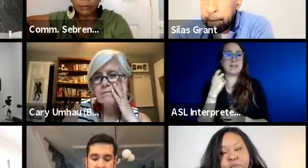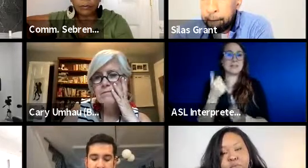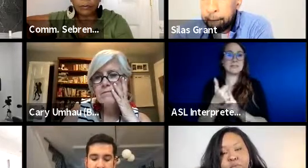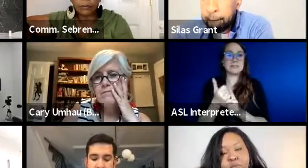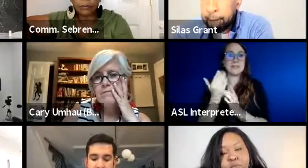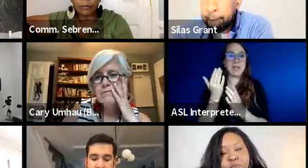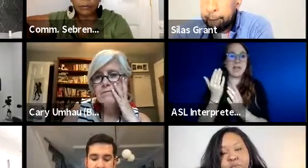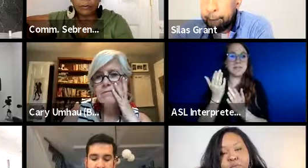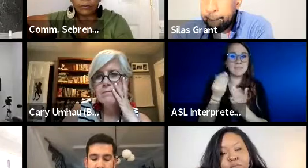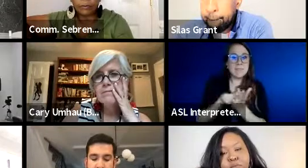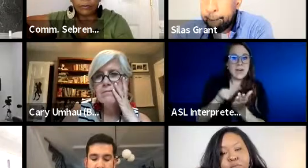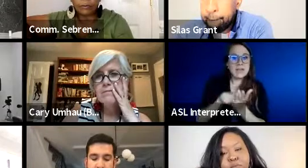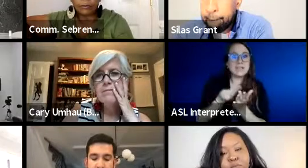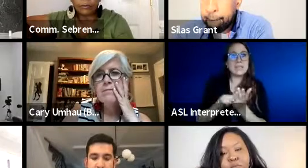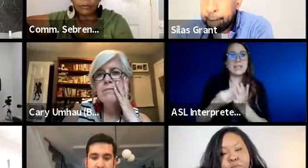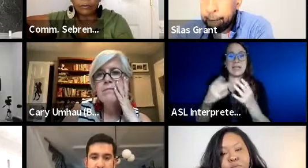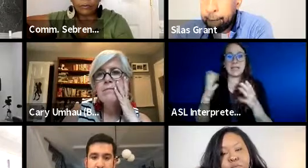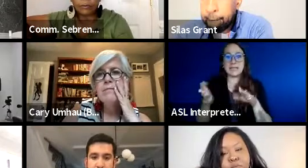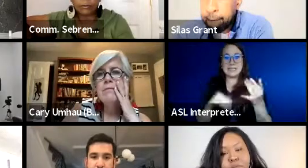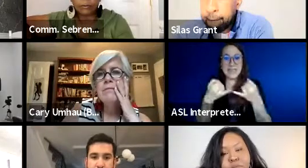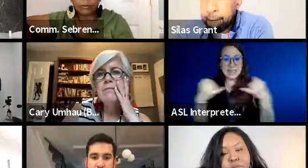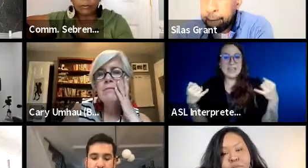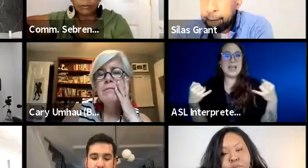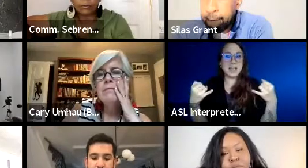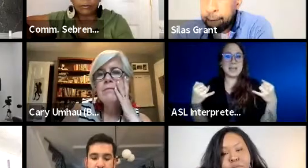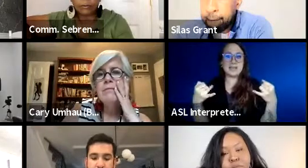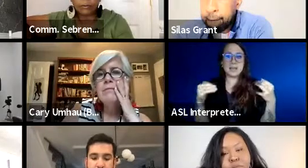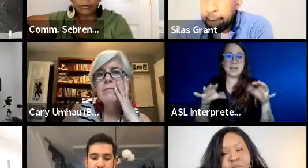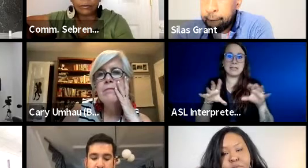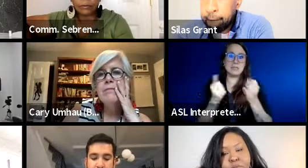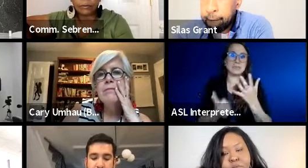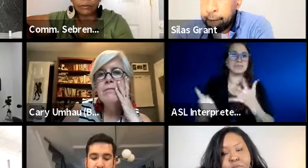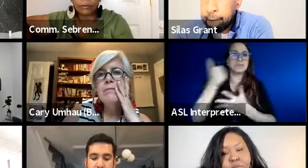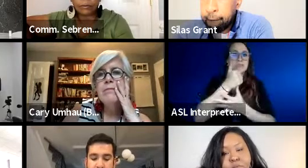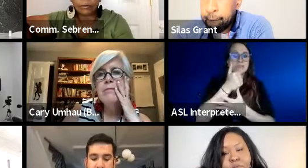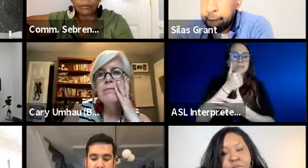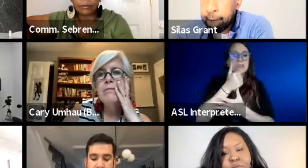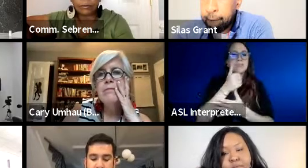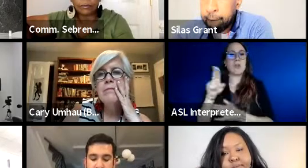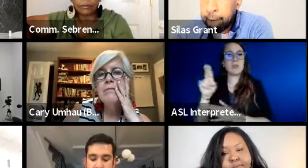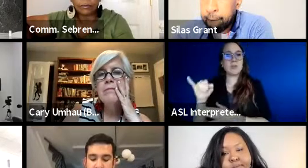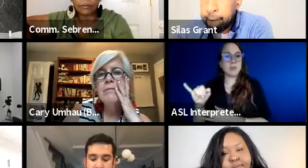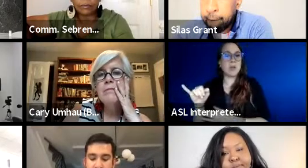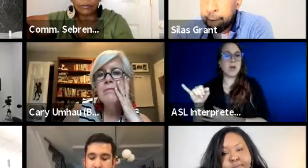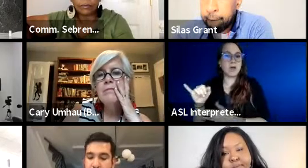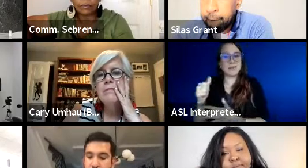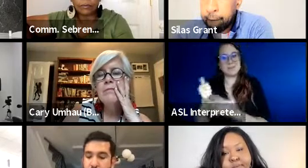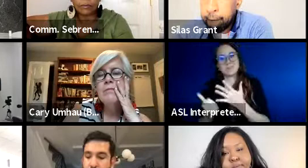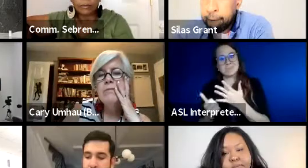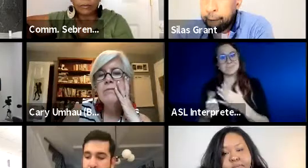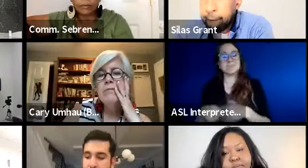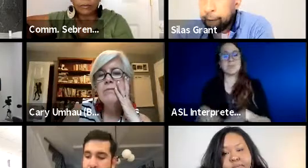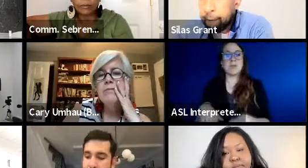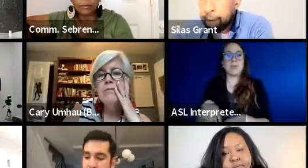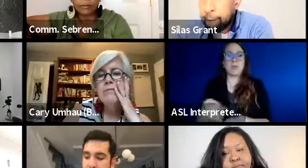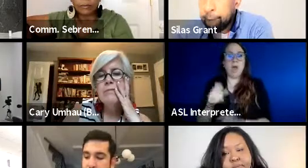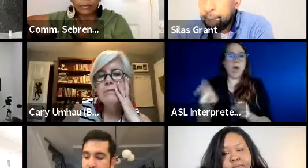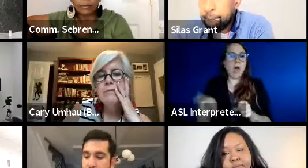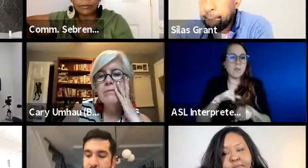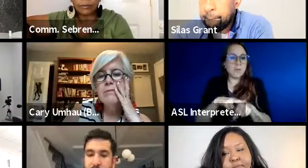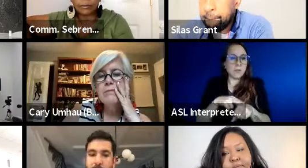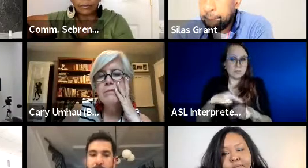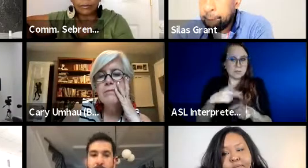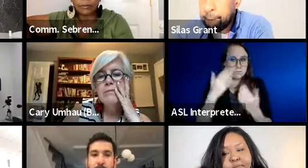funding and a deadline in statute, took precedent over the UI system. Now, certainly they couldn't have known that we would have